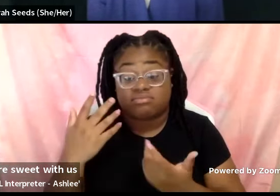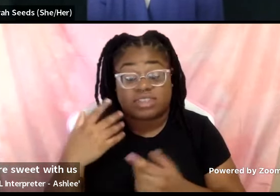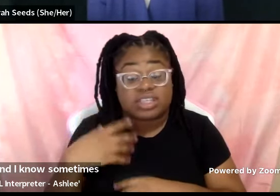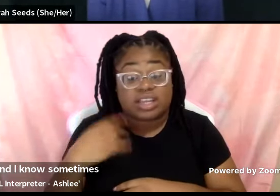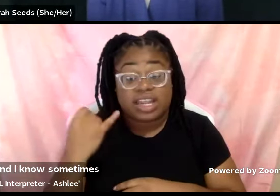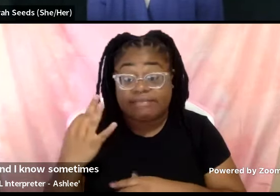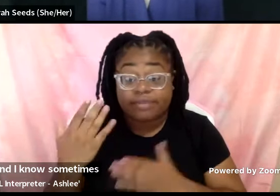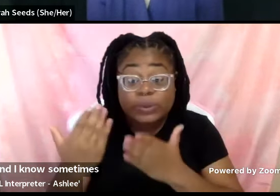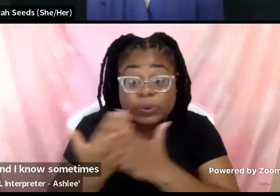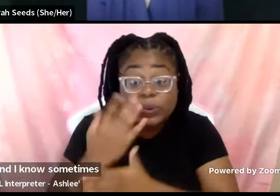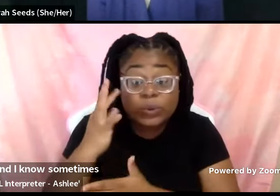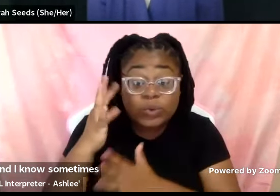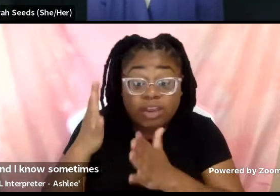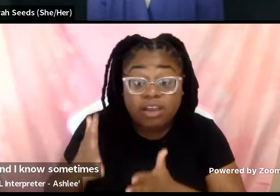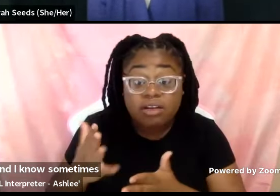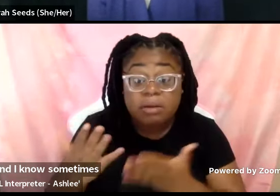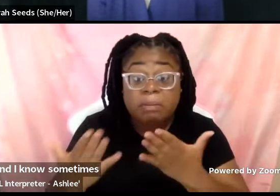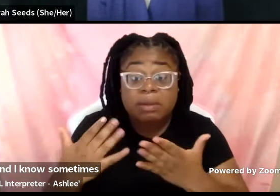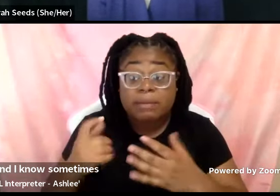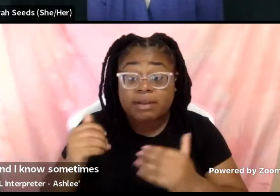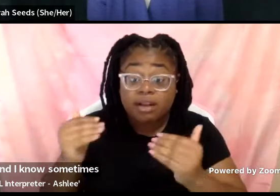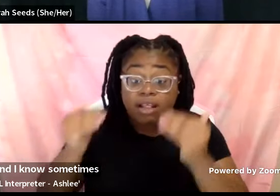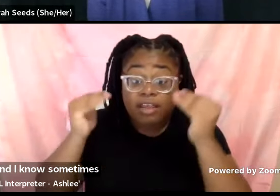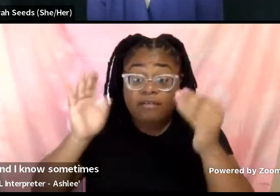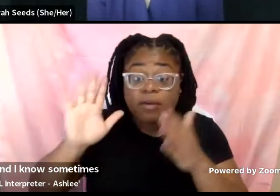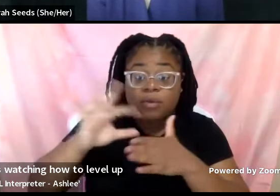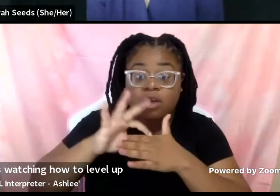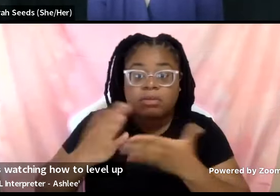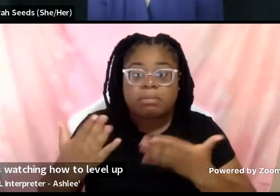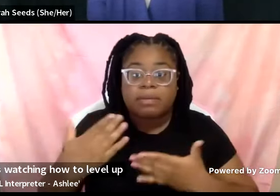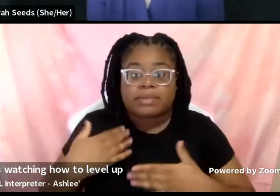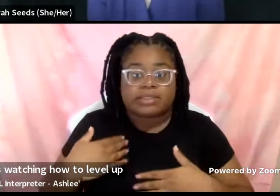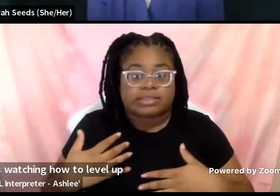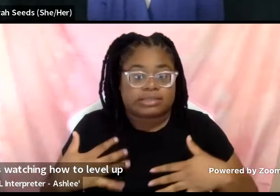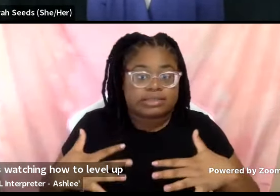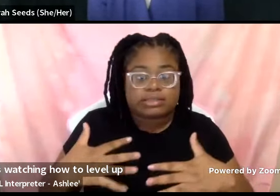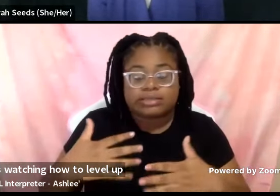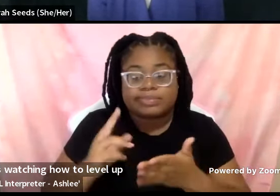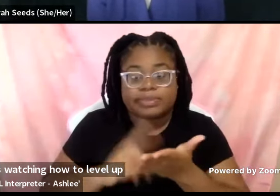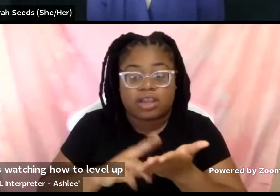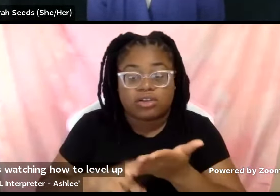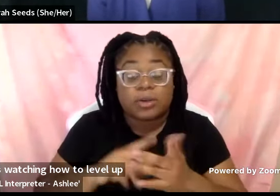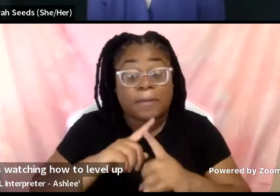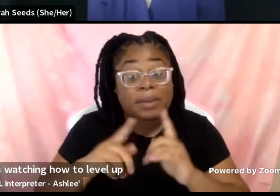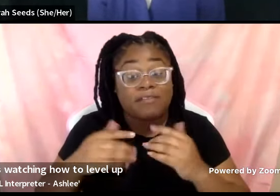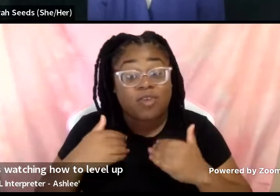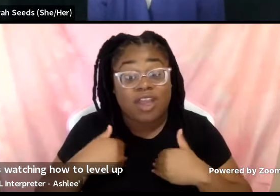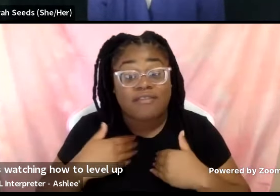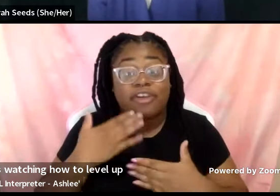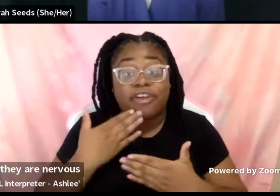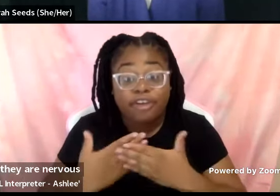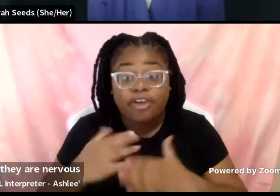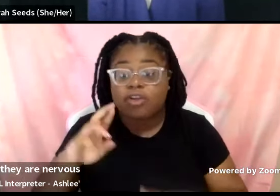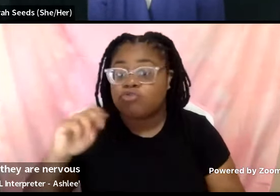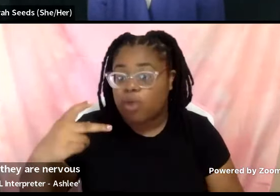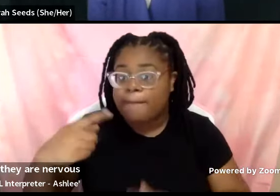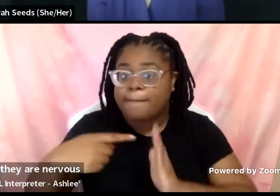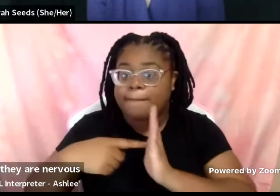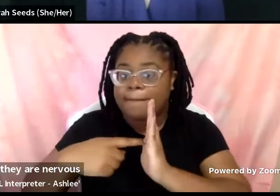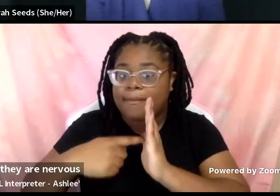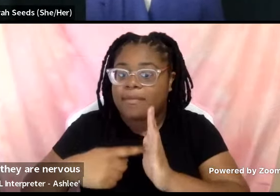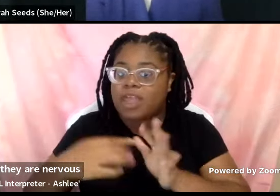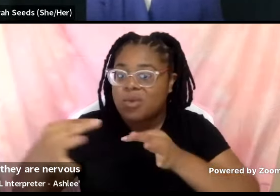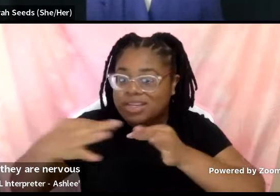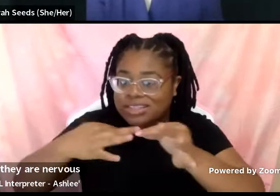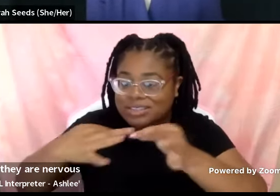up their content, like maybe they're nervous for the contract stuff. And I feel like when you get a good rep, they really work with you and try to explain like what you're missing,